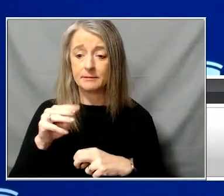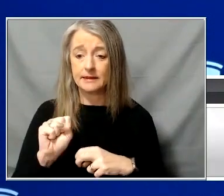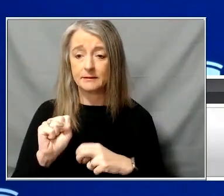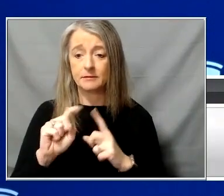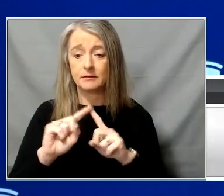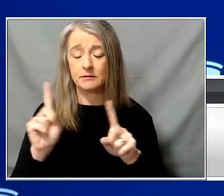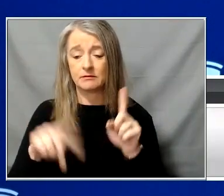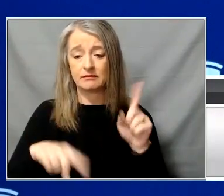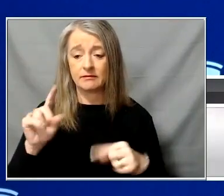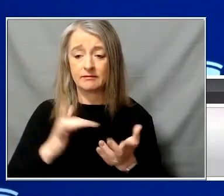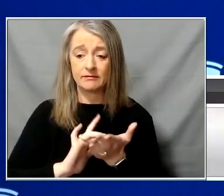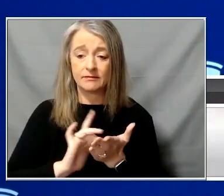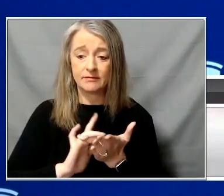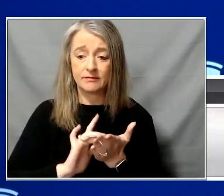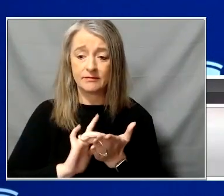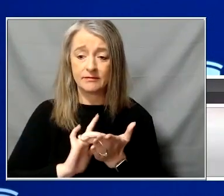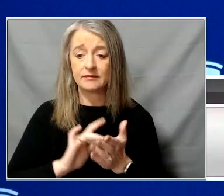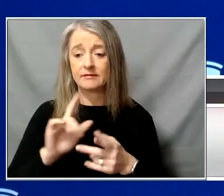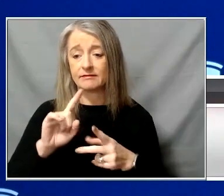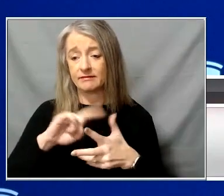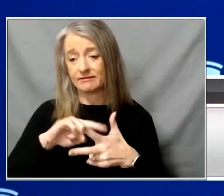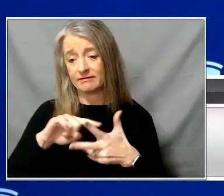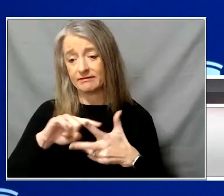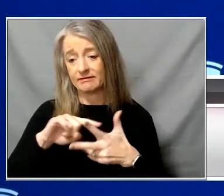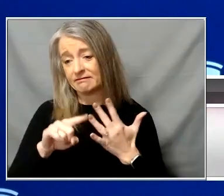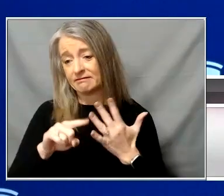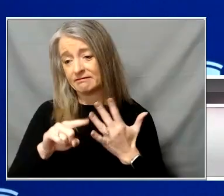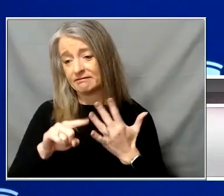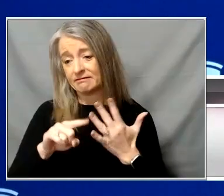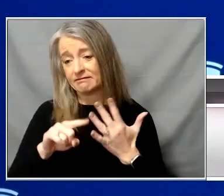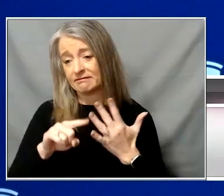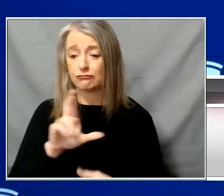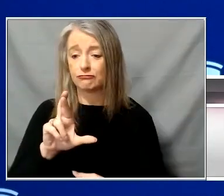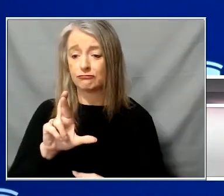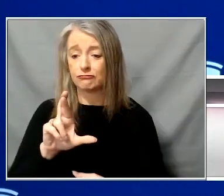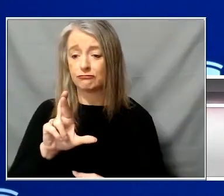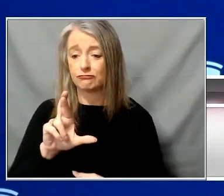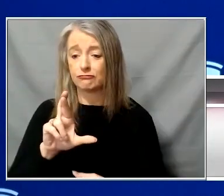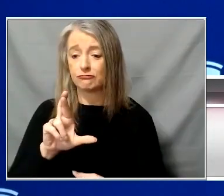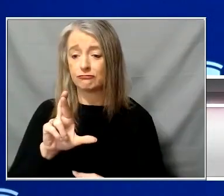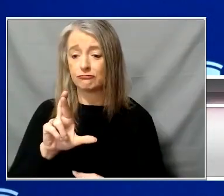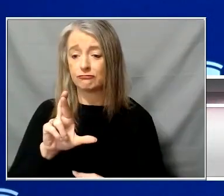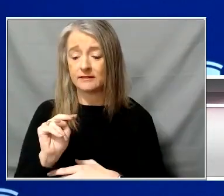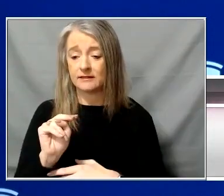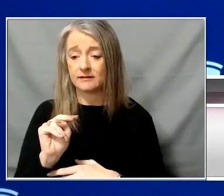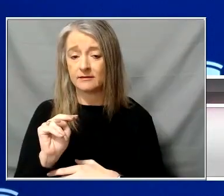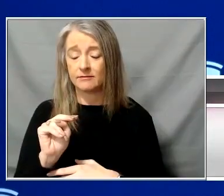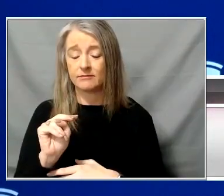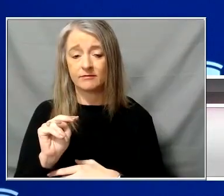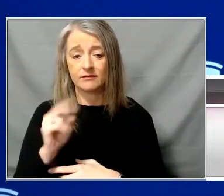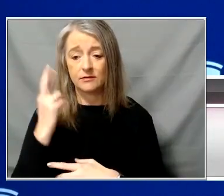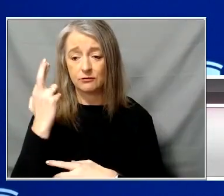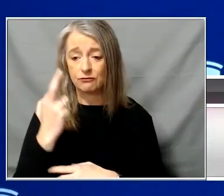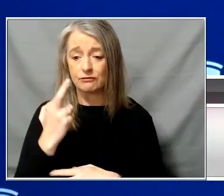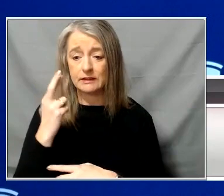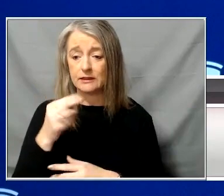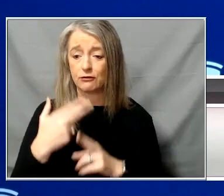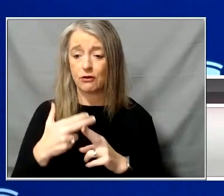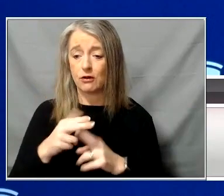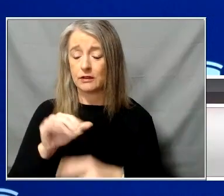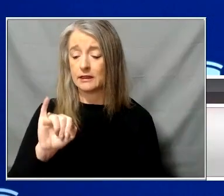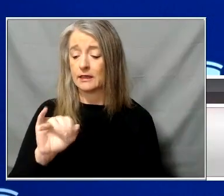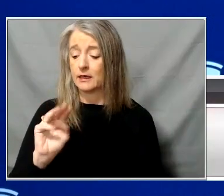medications like benzodiazepines as well as muscle relaxant. And then you have to go after the underlying cause. So a lot of times we use immune therapies in